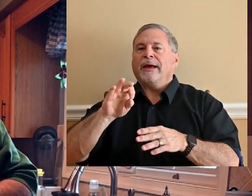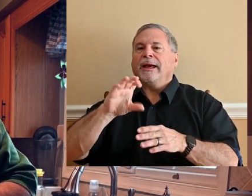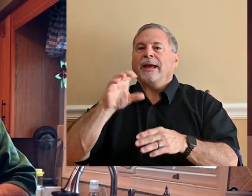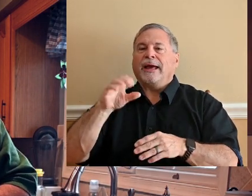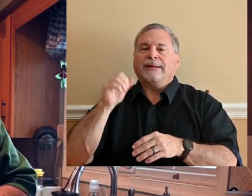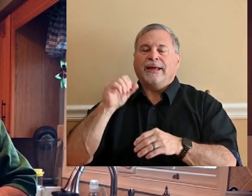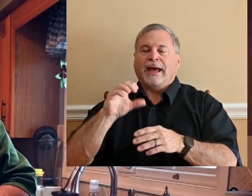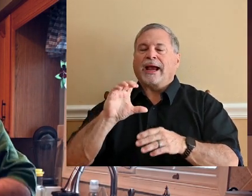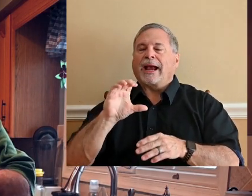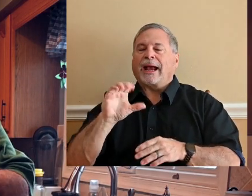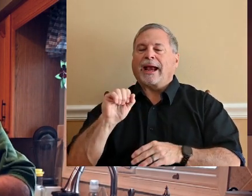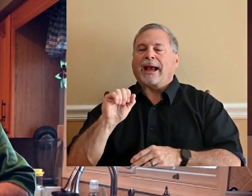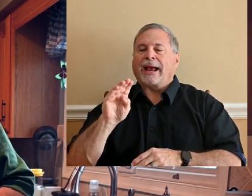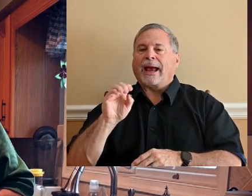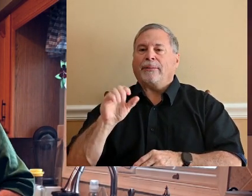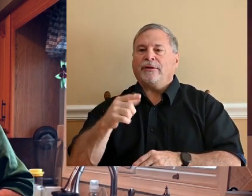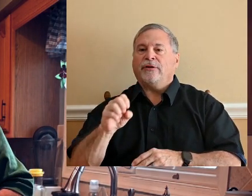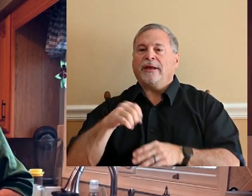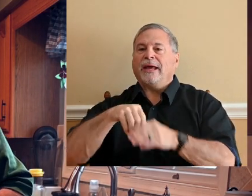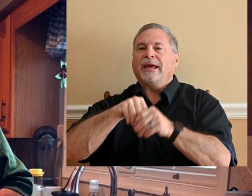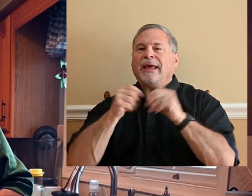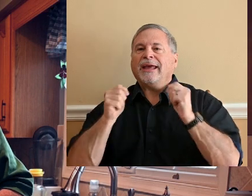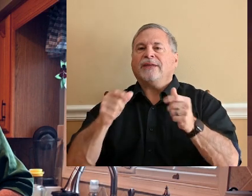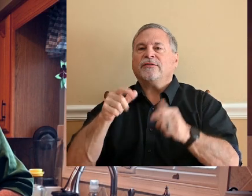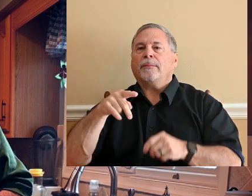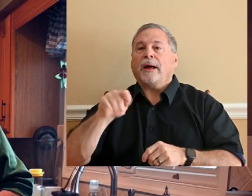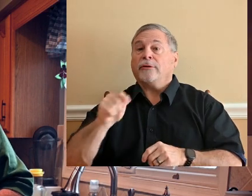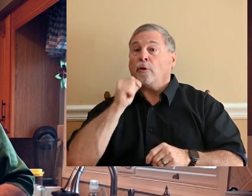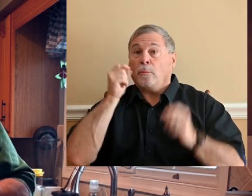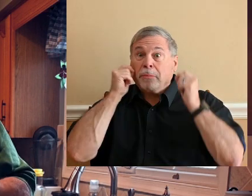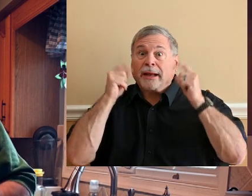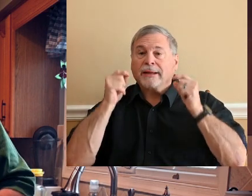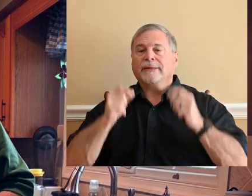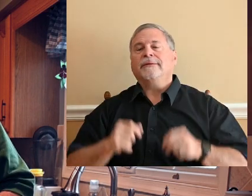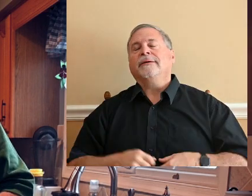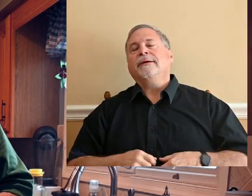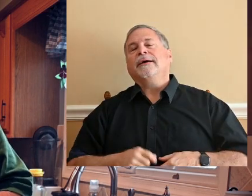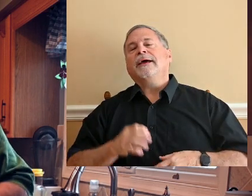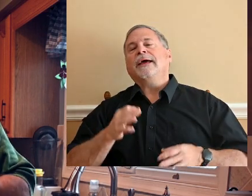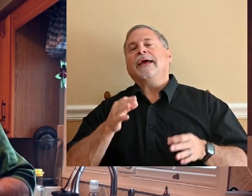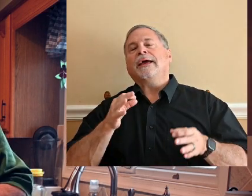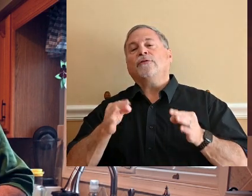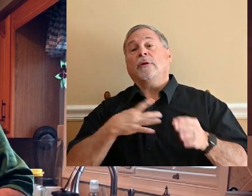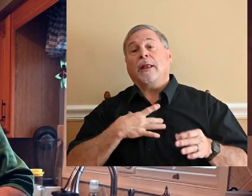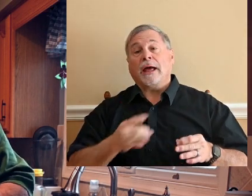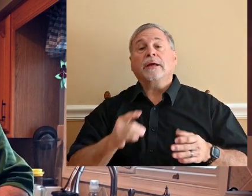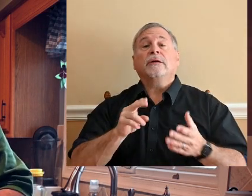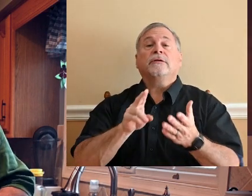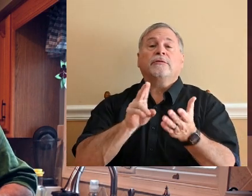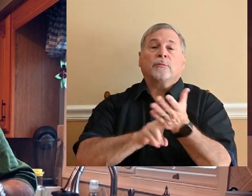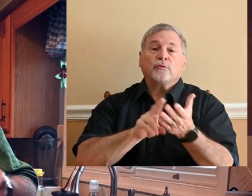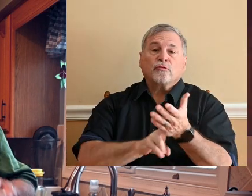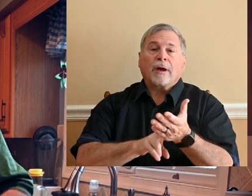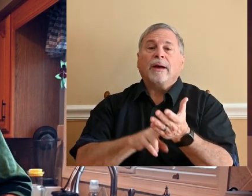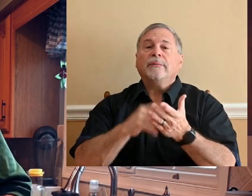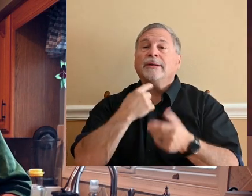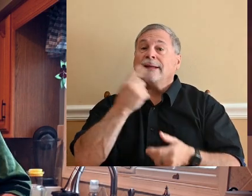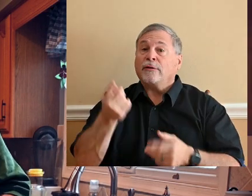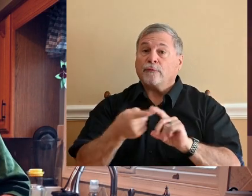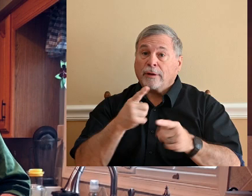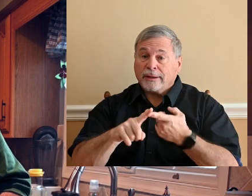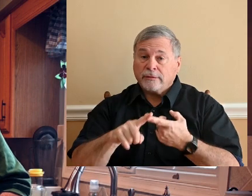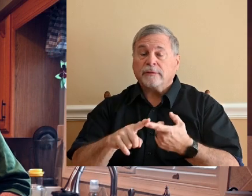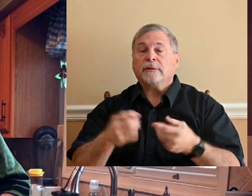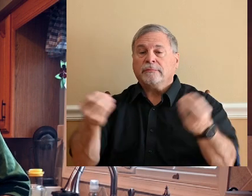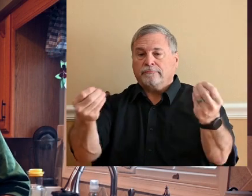in an Instapot. So don't blink because it doesn't take long in that one. If you like what you're seeing, please like, subscribe, tell your